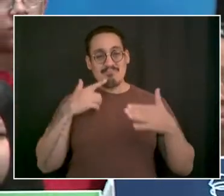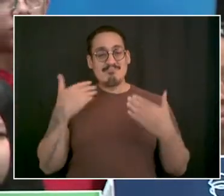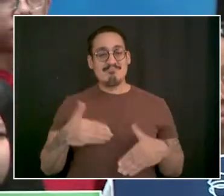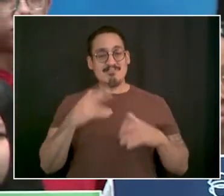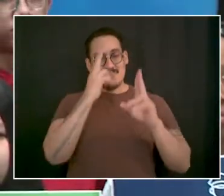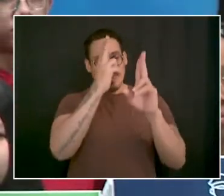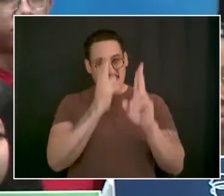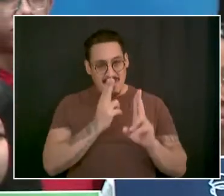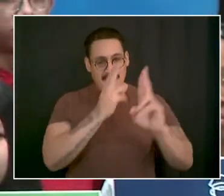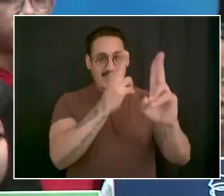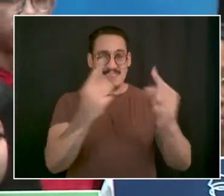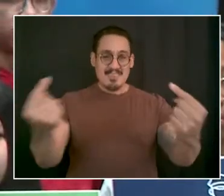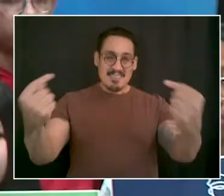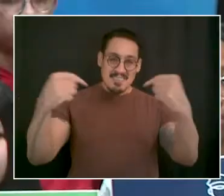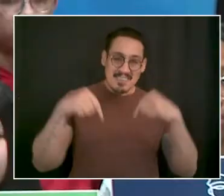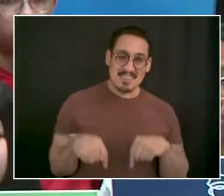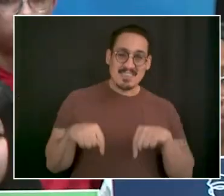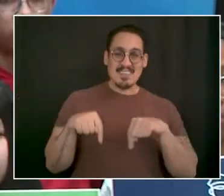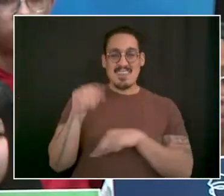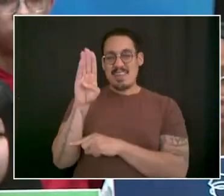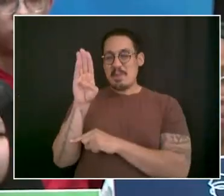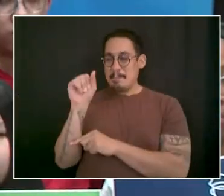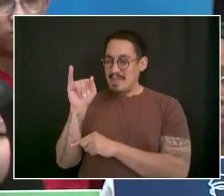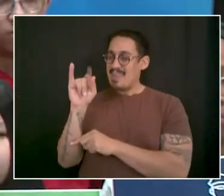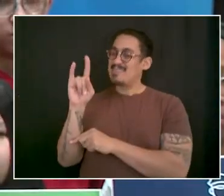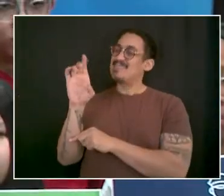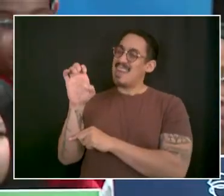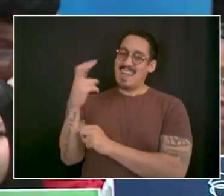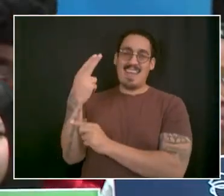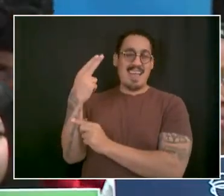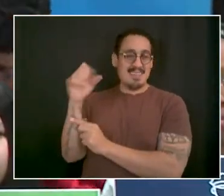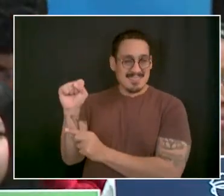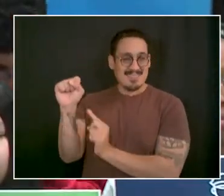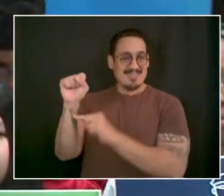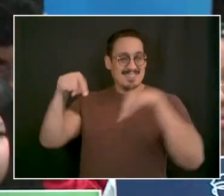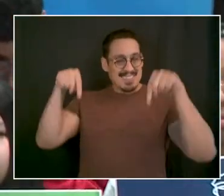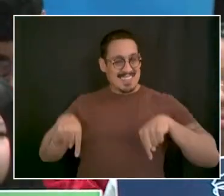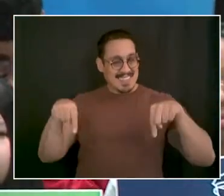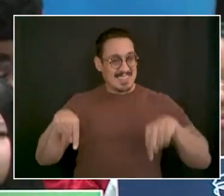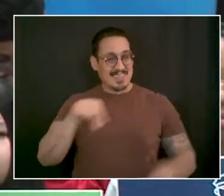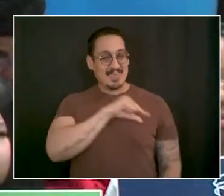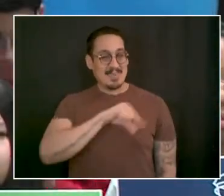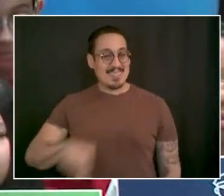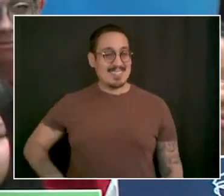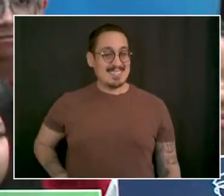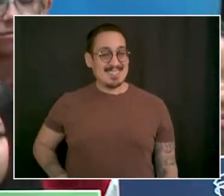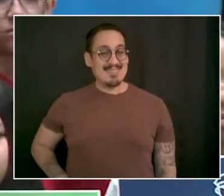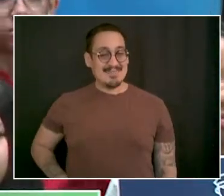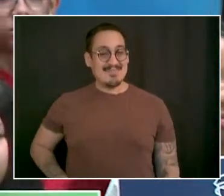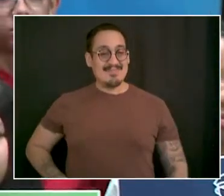be back at Bayside High School here in Queens.